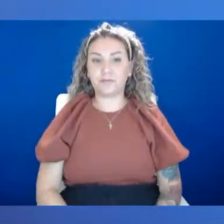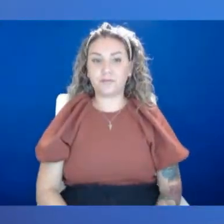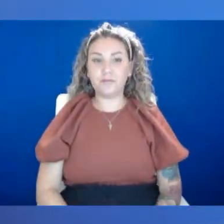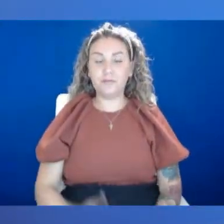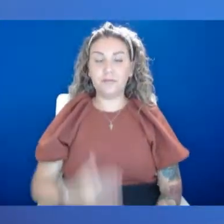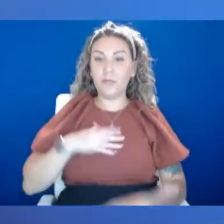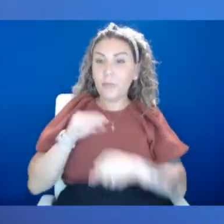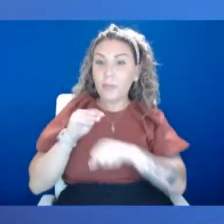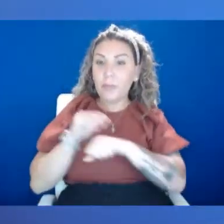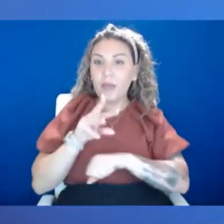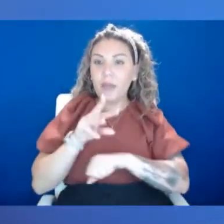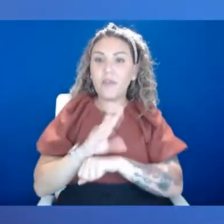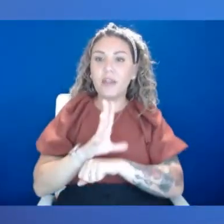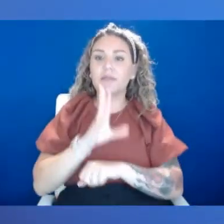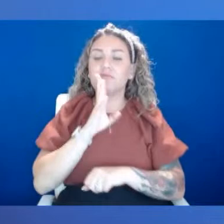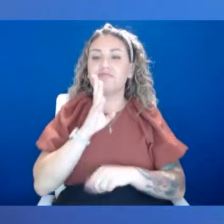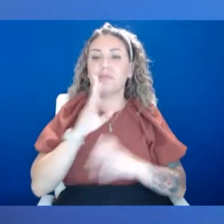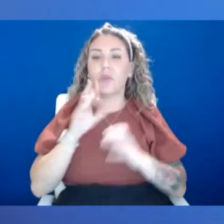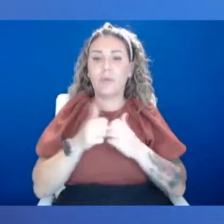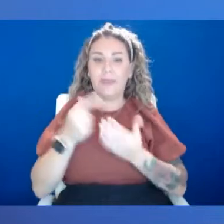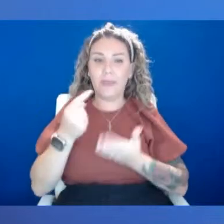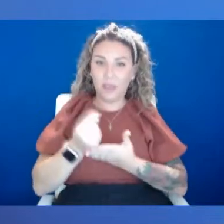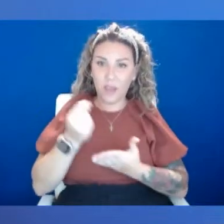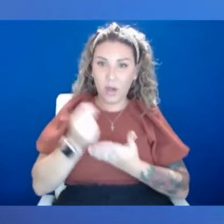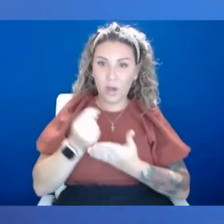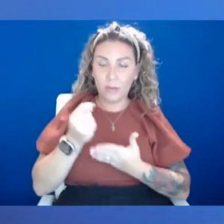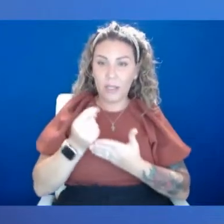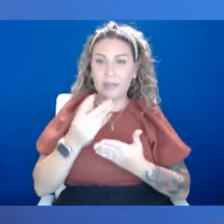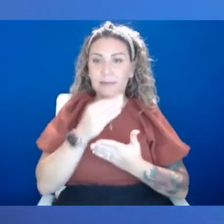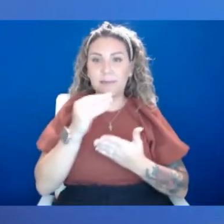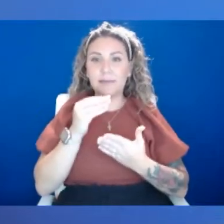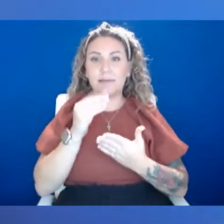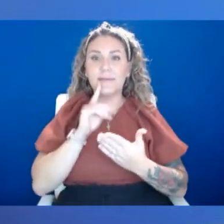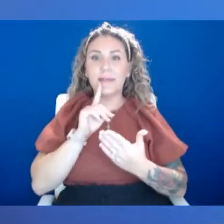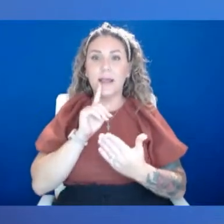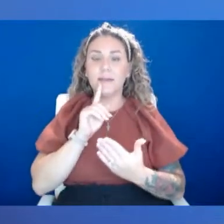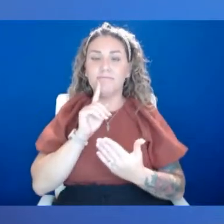with the therapist and in meeting with the therapist,